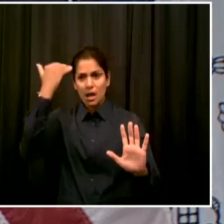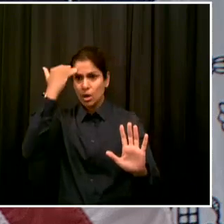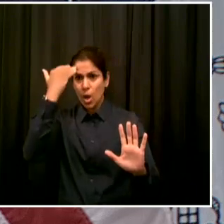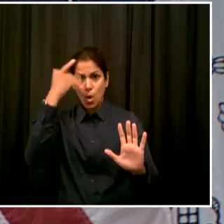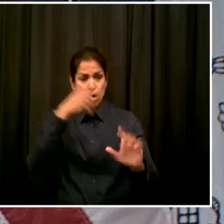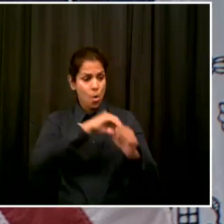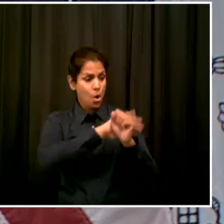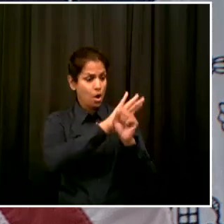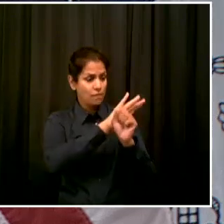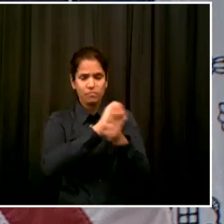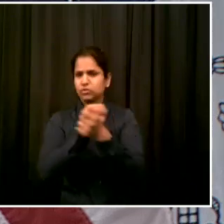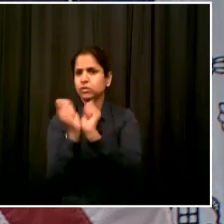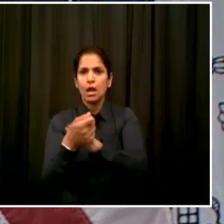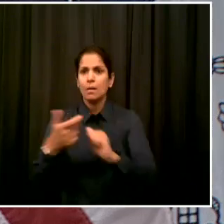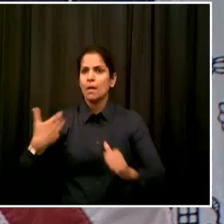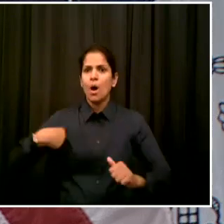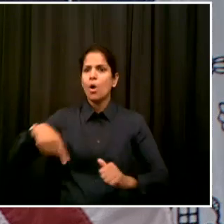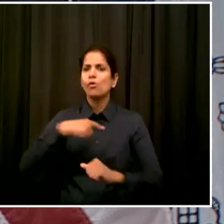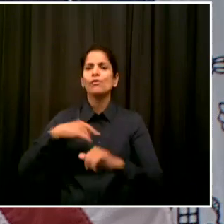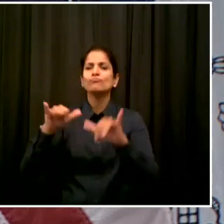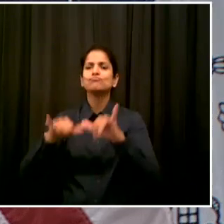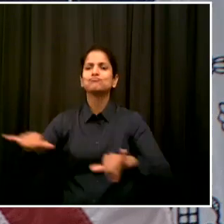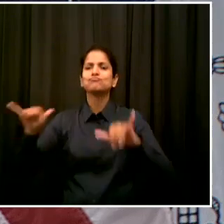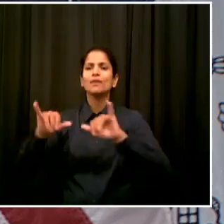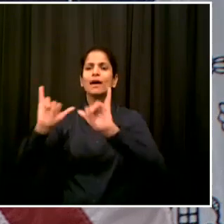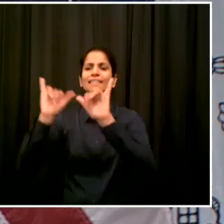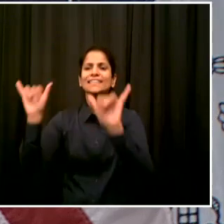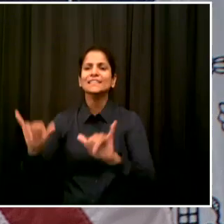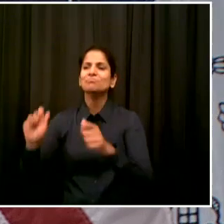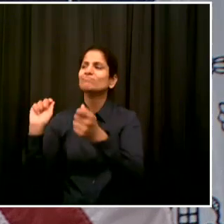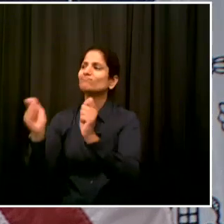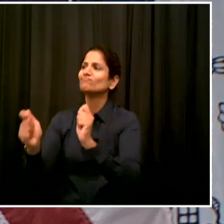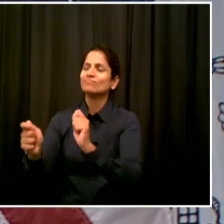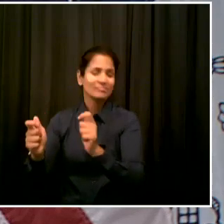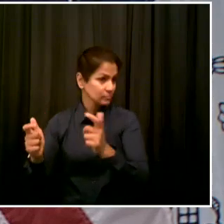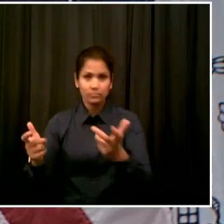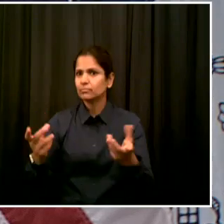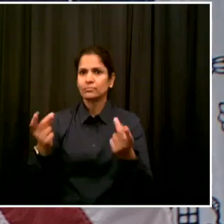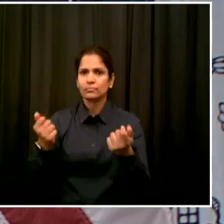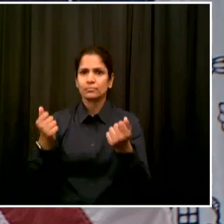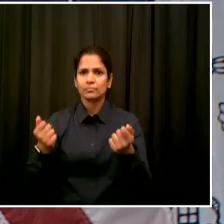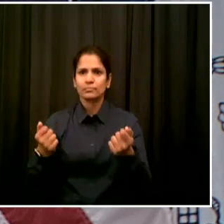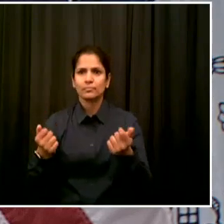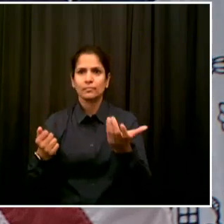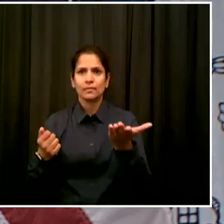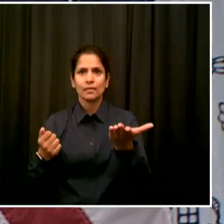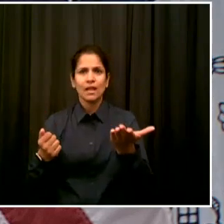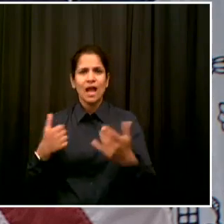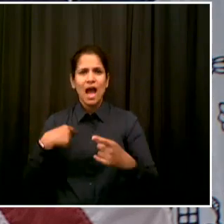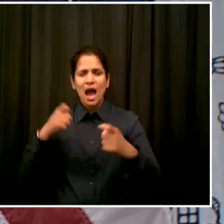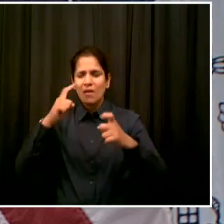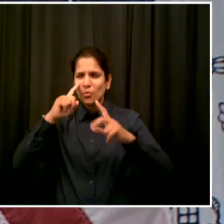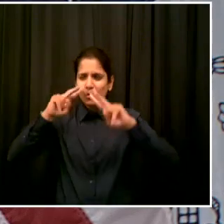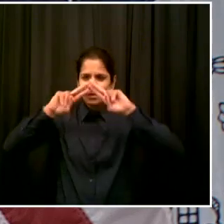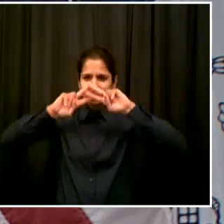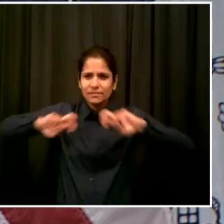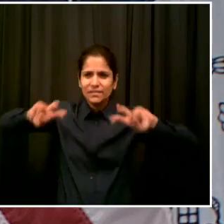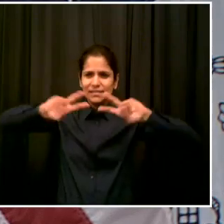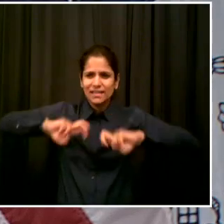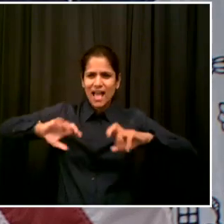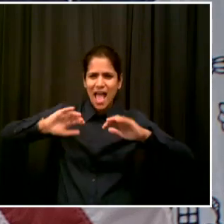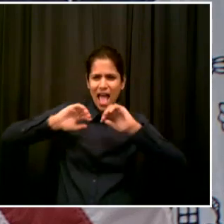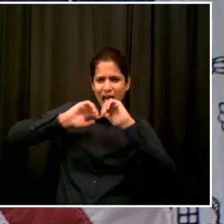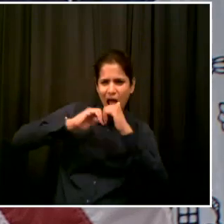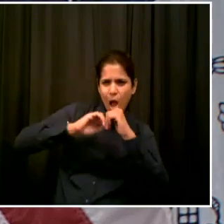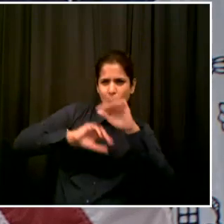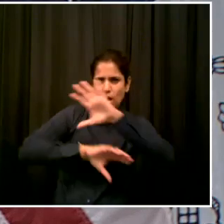and constantly address the underlying causes. But to me, we should be honest, and when you have a perfect storm, you have a perfect